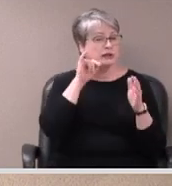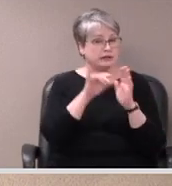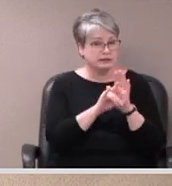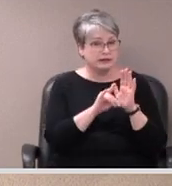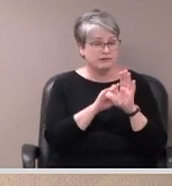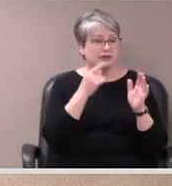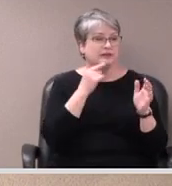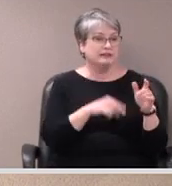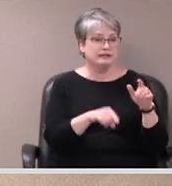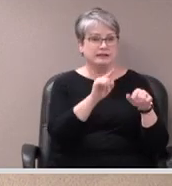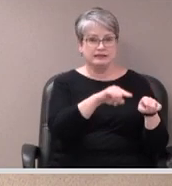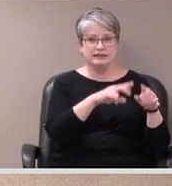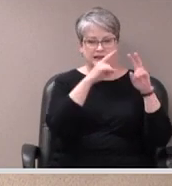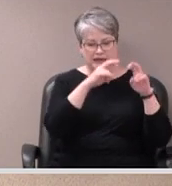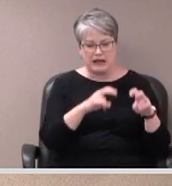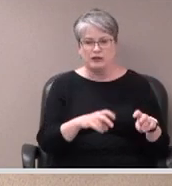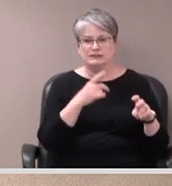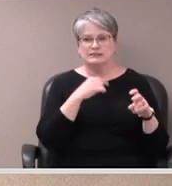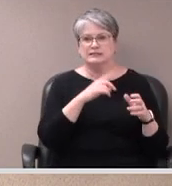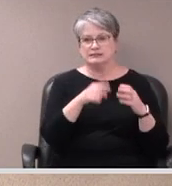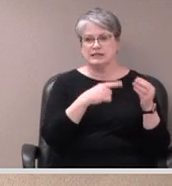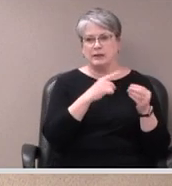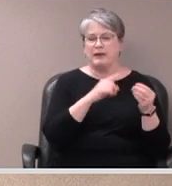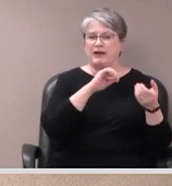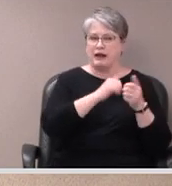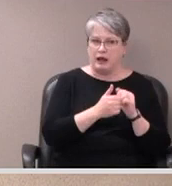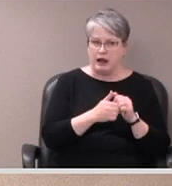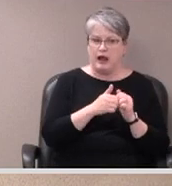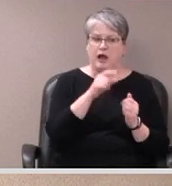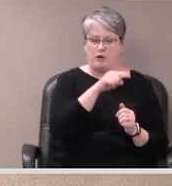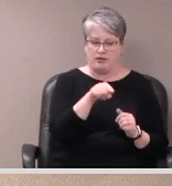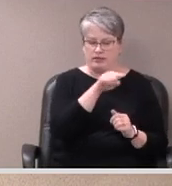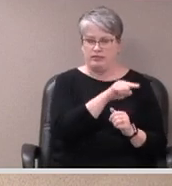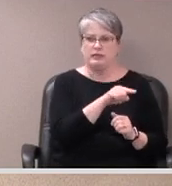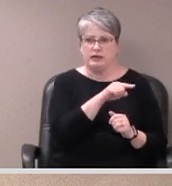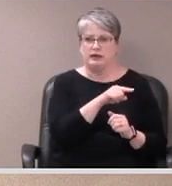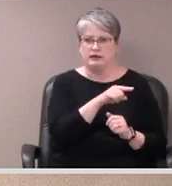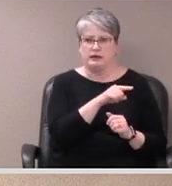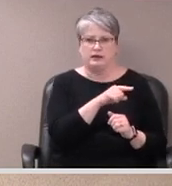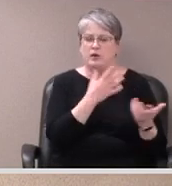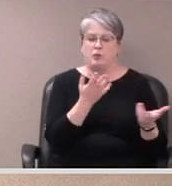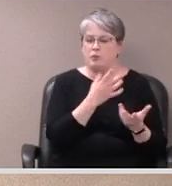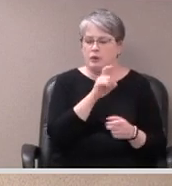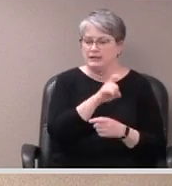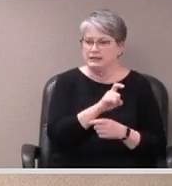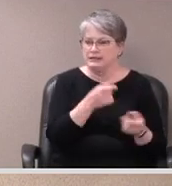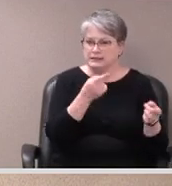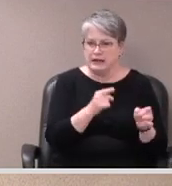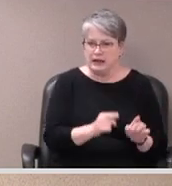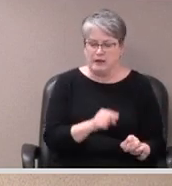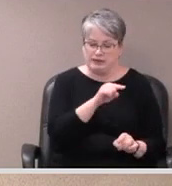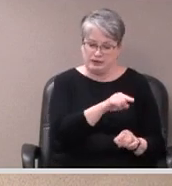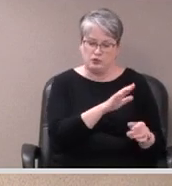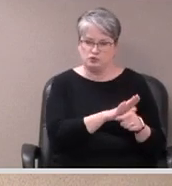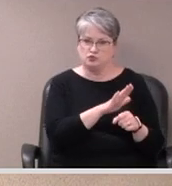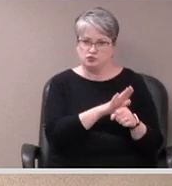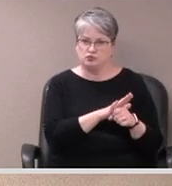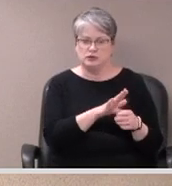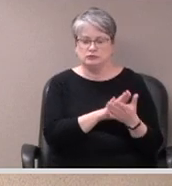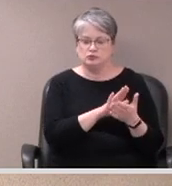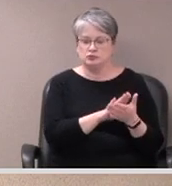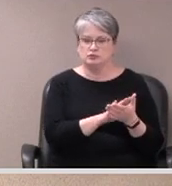the accountability analysis about how they are, what needs to be done in those schools. And we